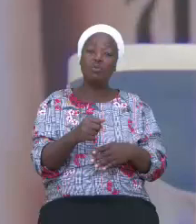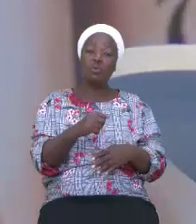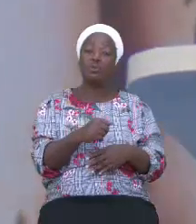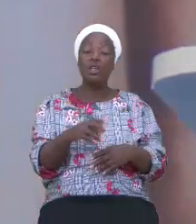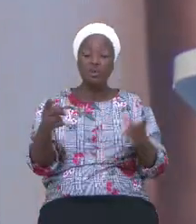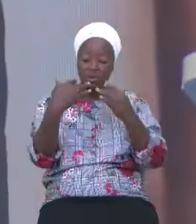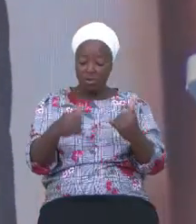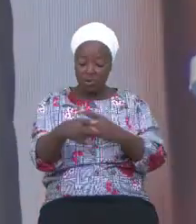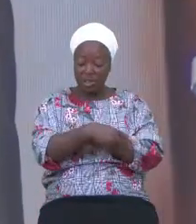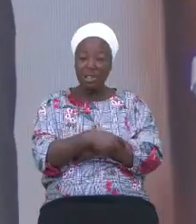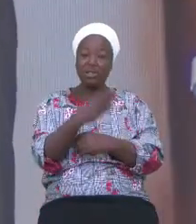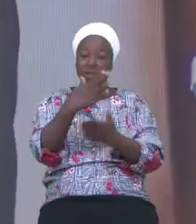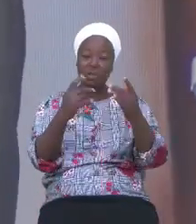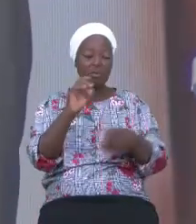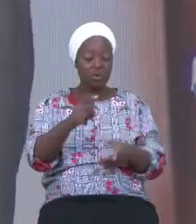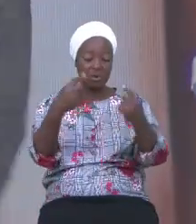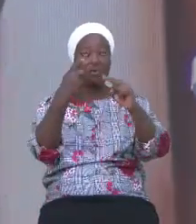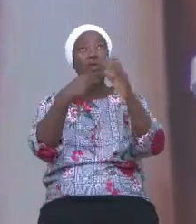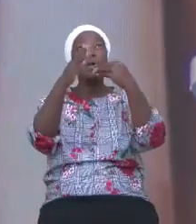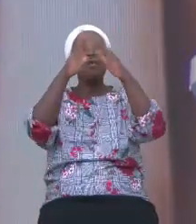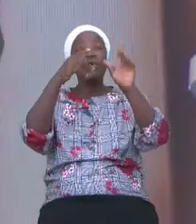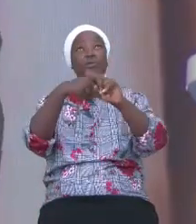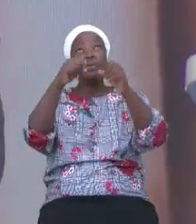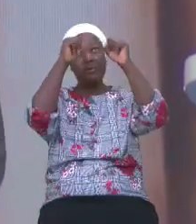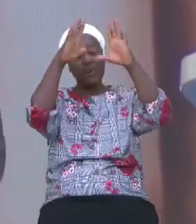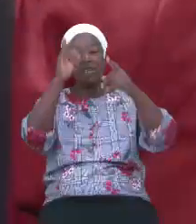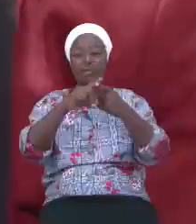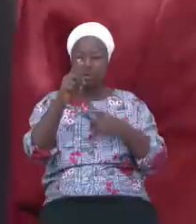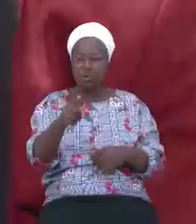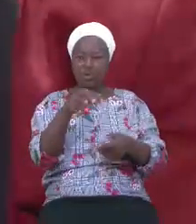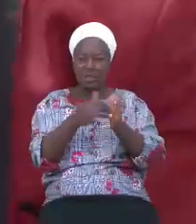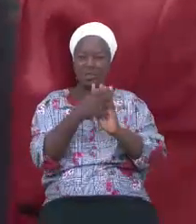must come from heaven, from the Father unto you.